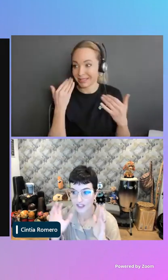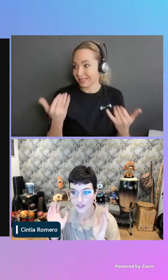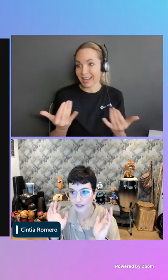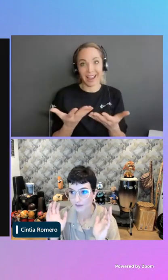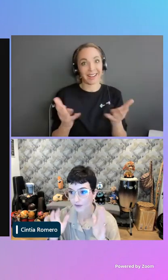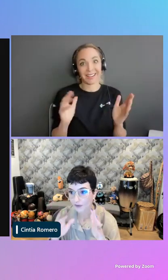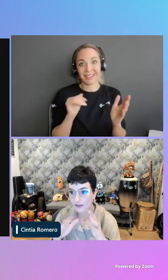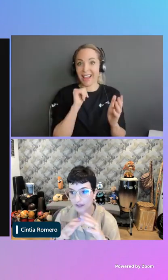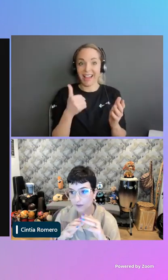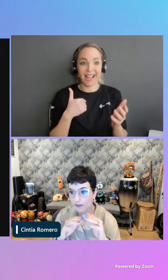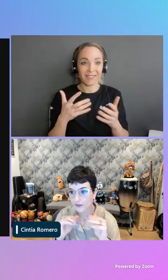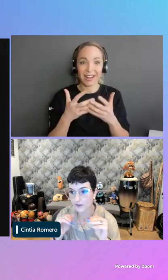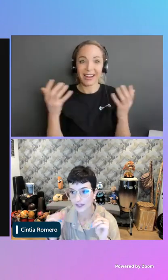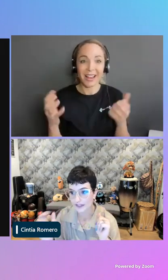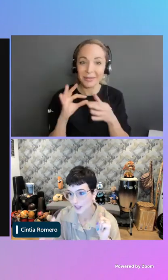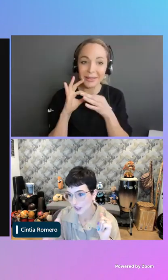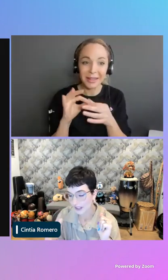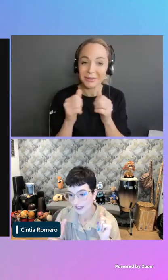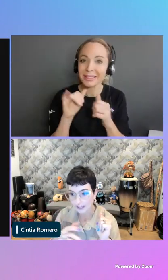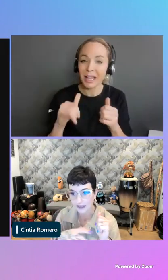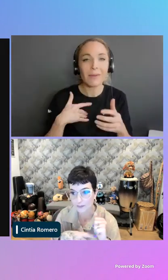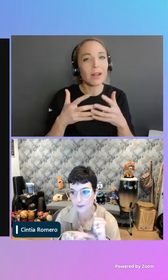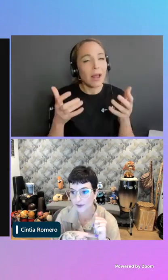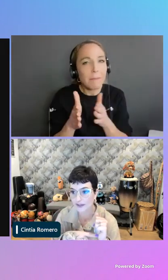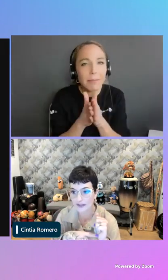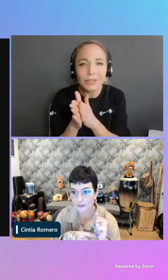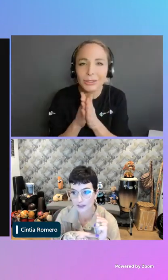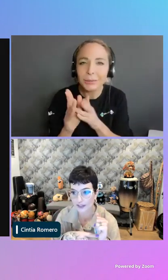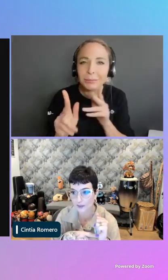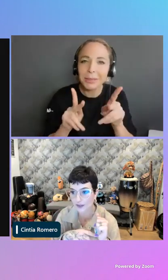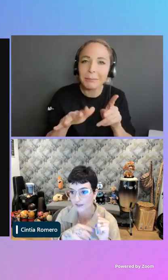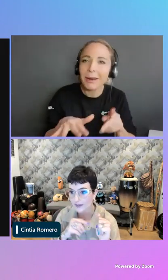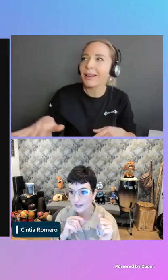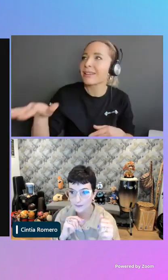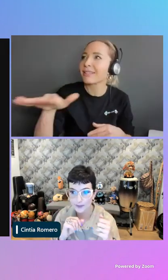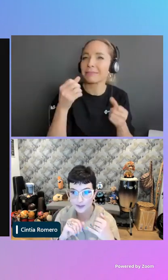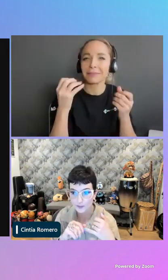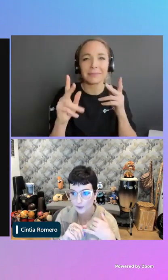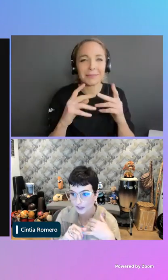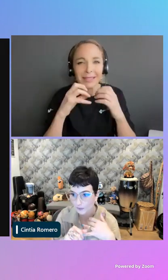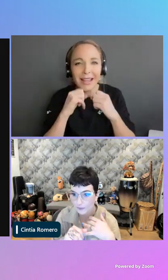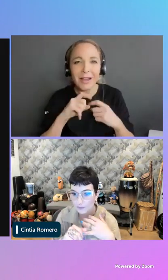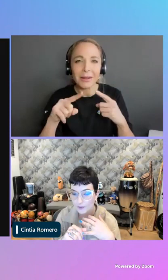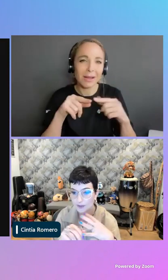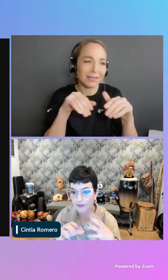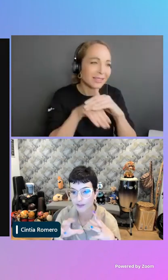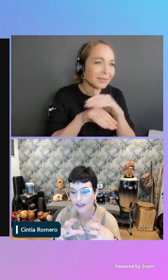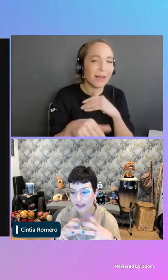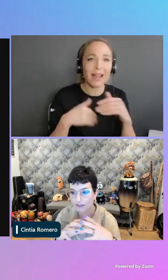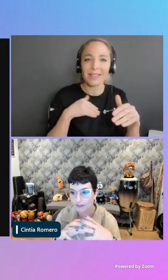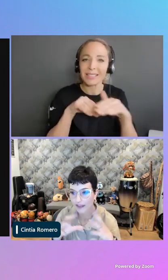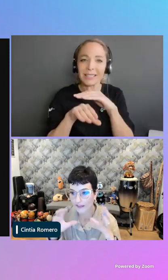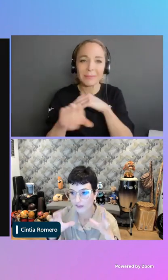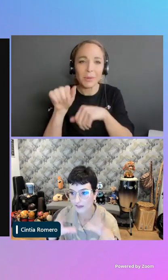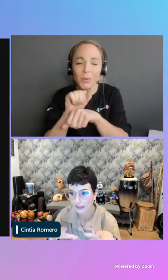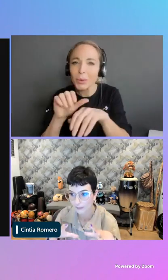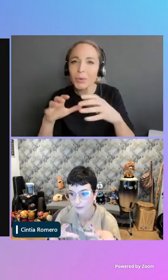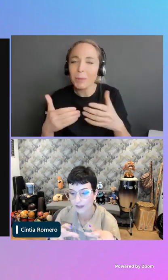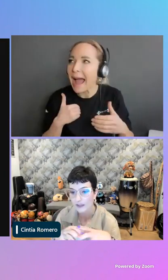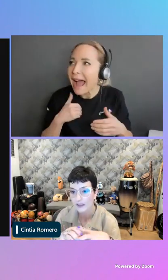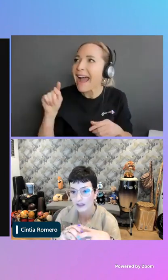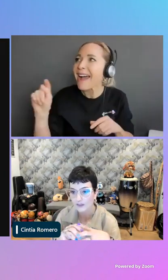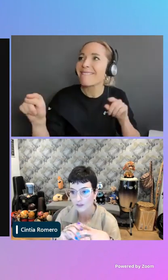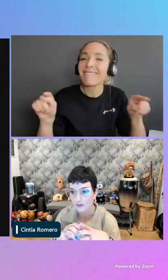have passionate folks across the organization that they care about accessibility. We have accessibility working group, but we don't have a